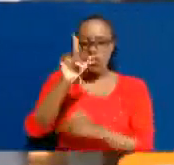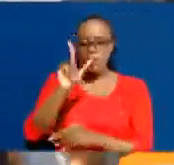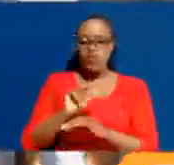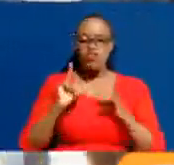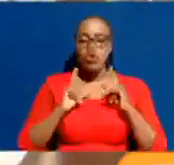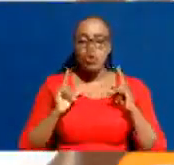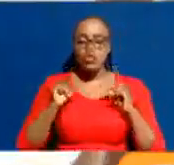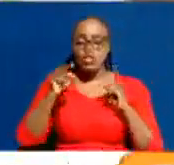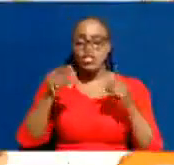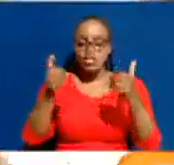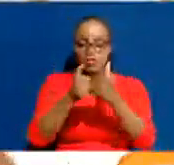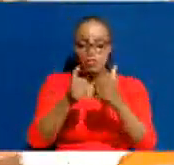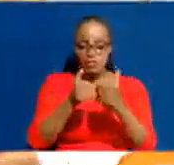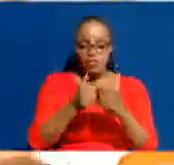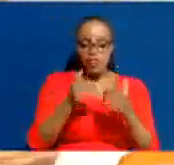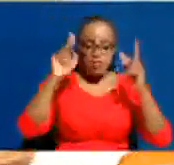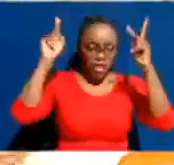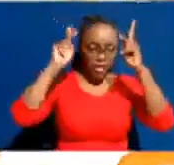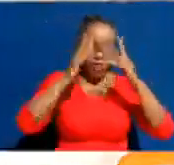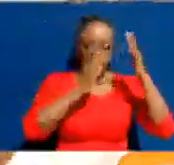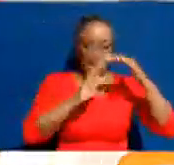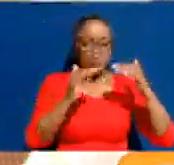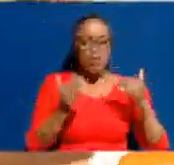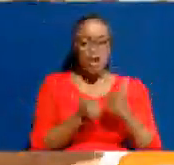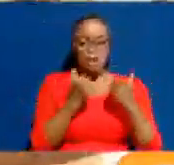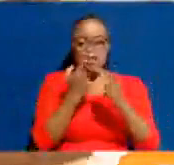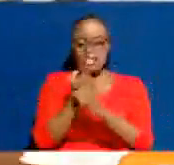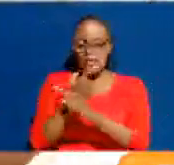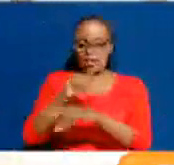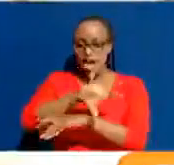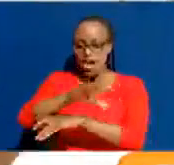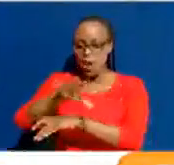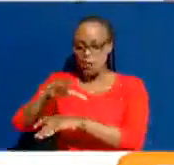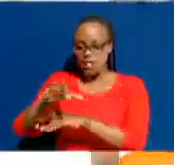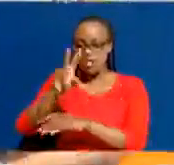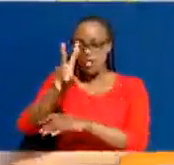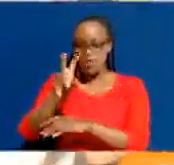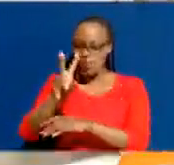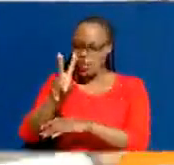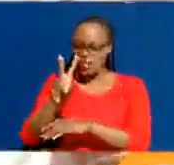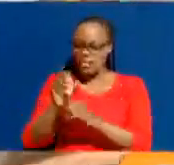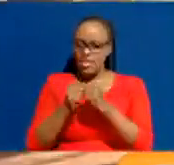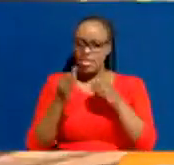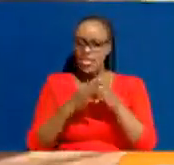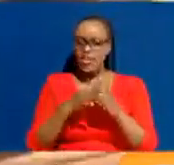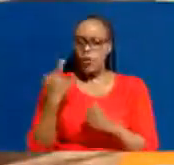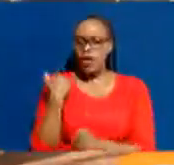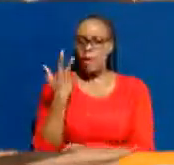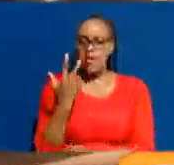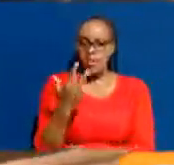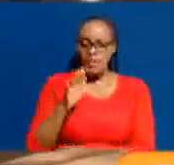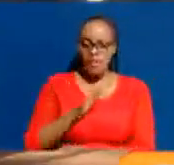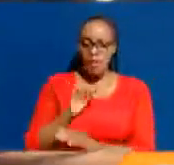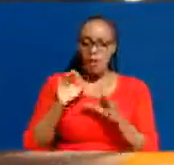hosting the tournament. Kakamega Karate Club participated in the Inter-Counties Tournament in 2018, where they finished third in the